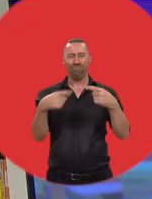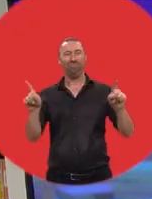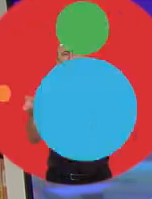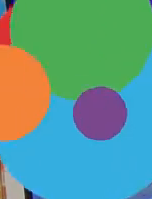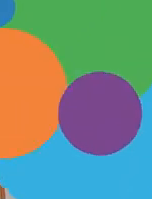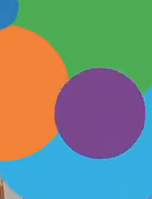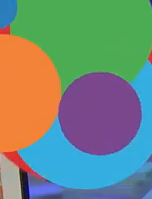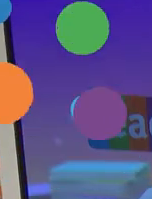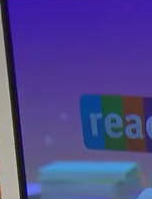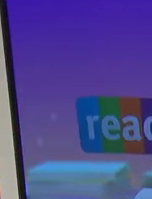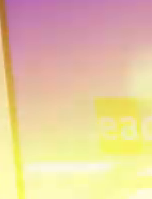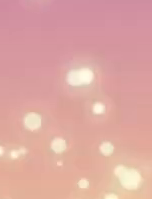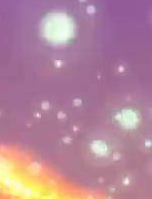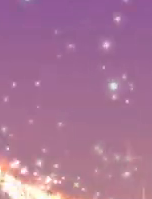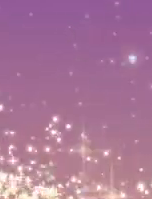music?